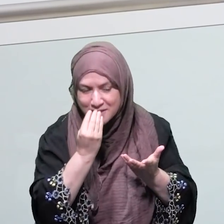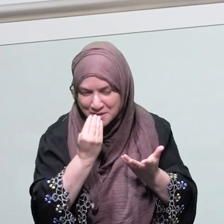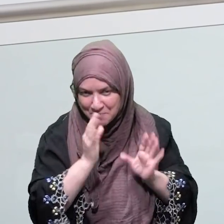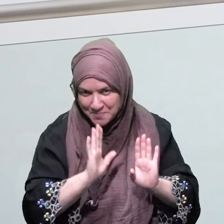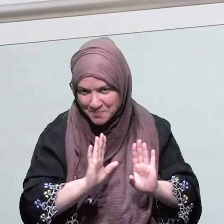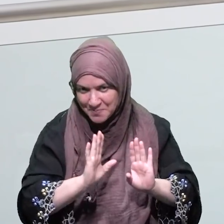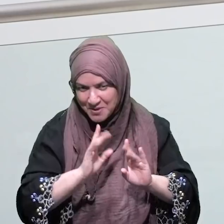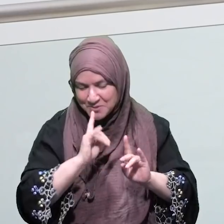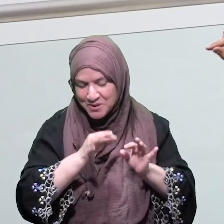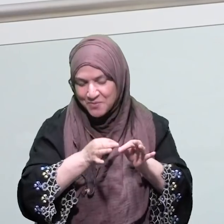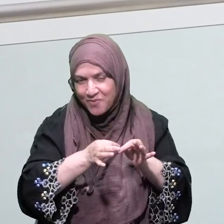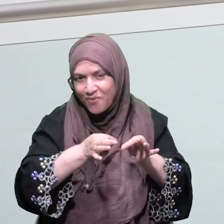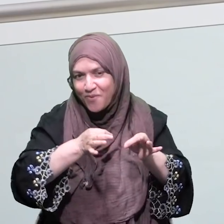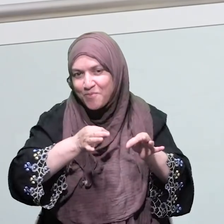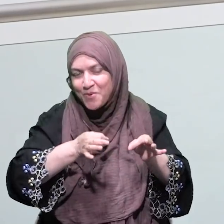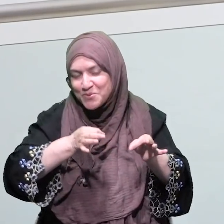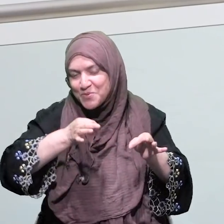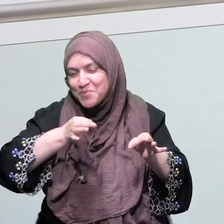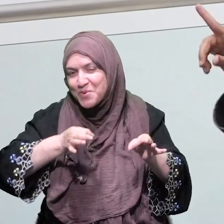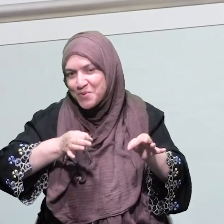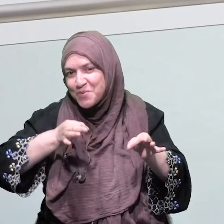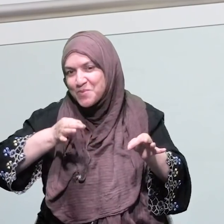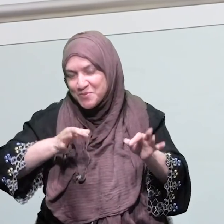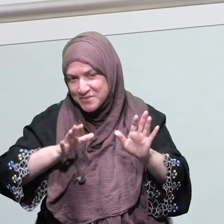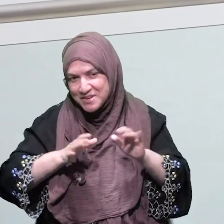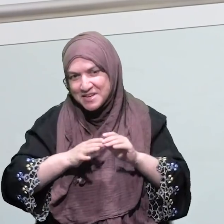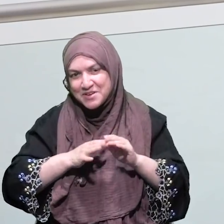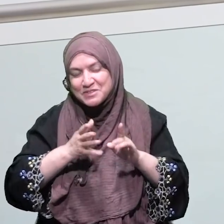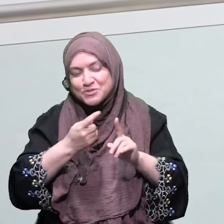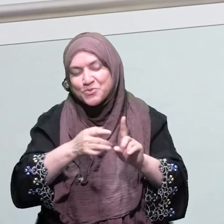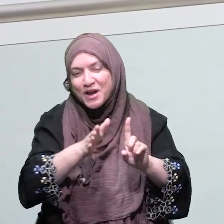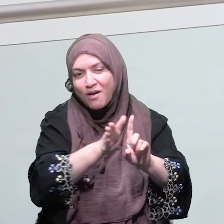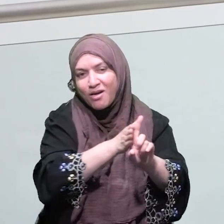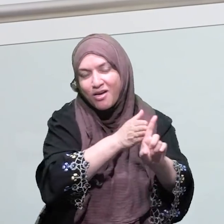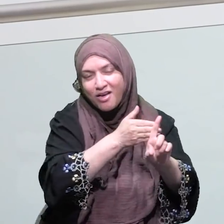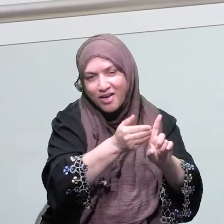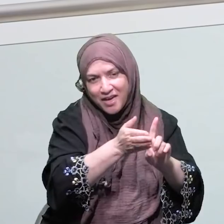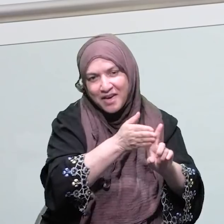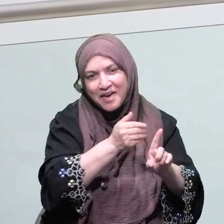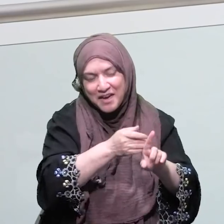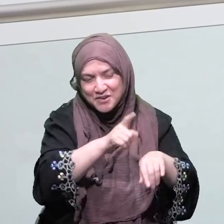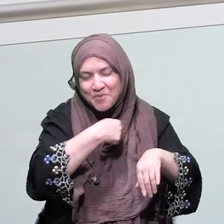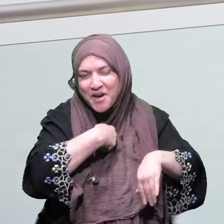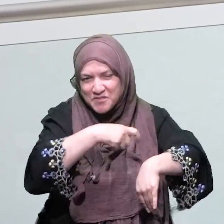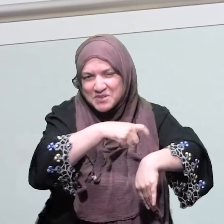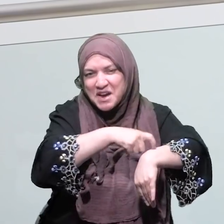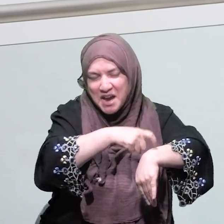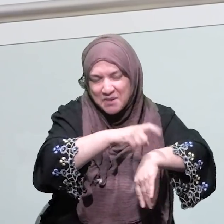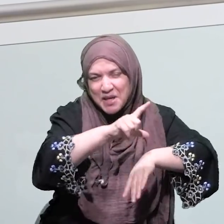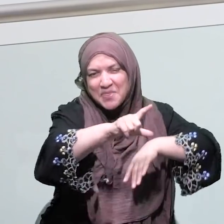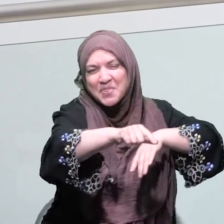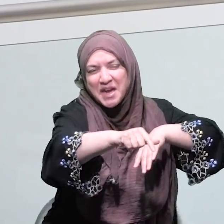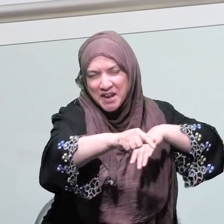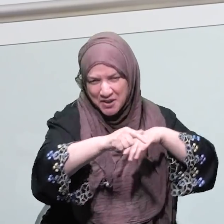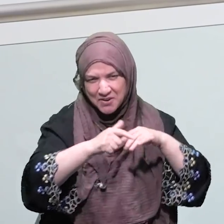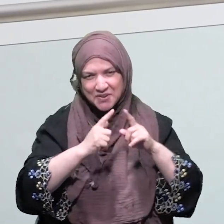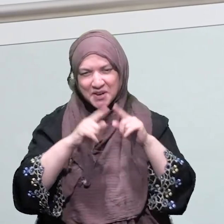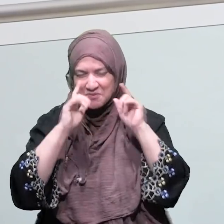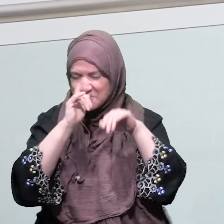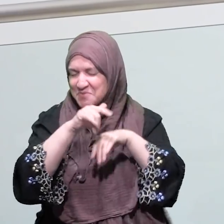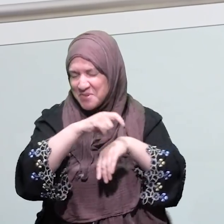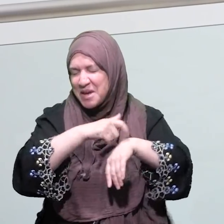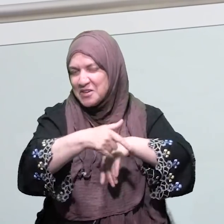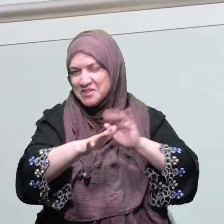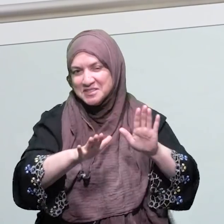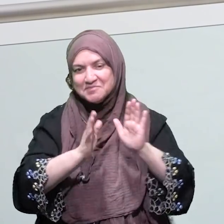come. And that is how Shaytan corrupts all of our acts of worship. When we know, at least here, that worship is important and that we have to do